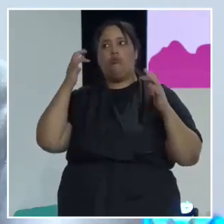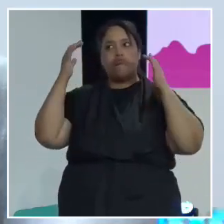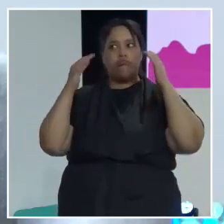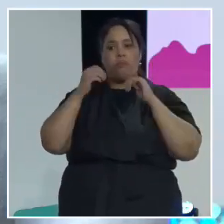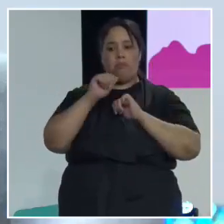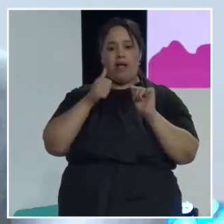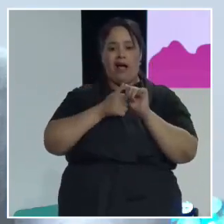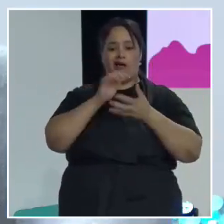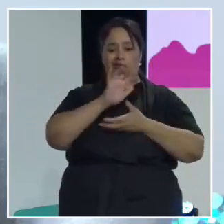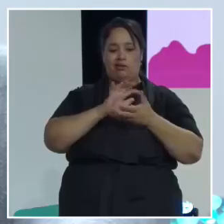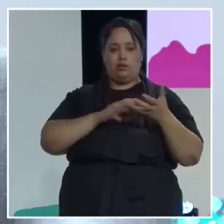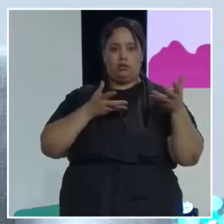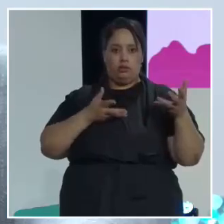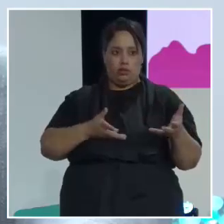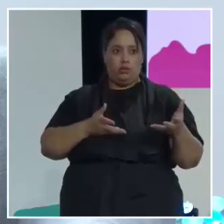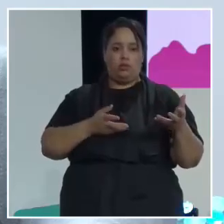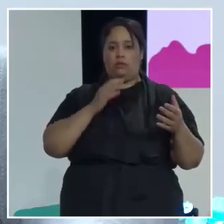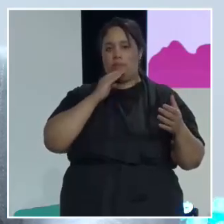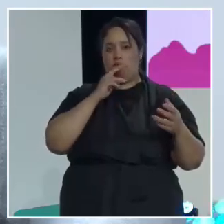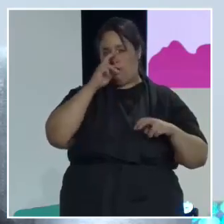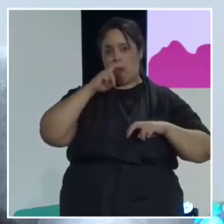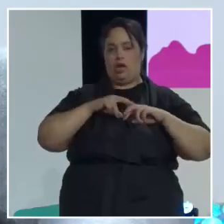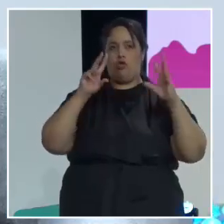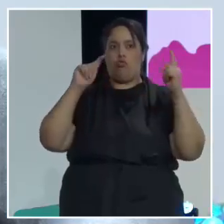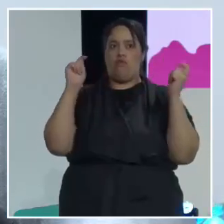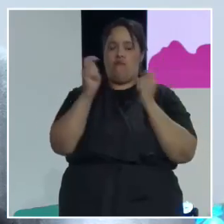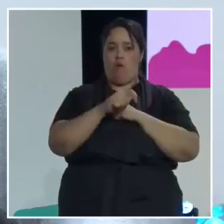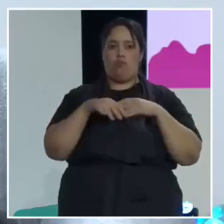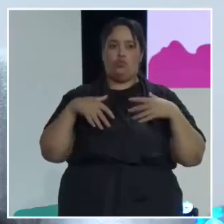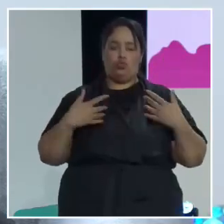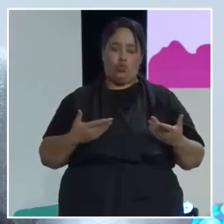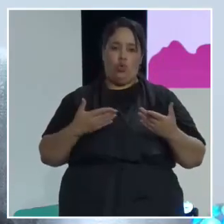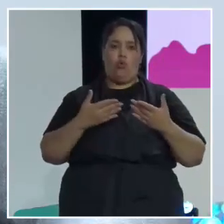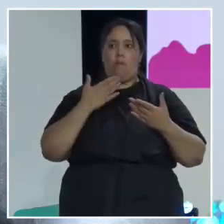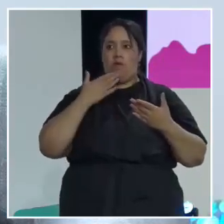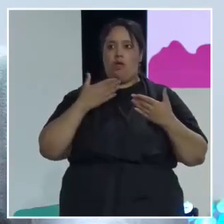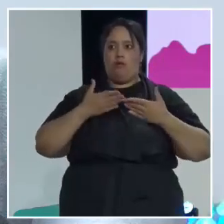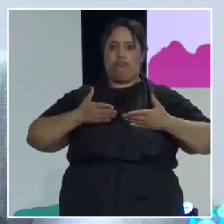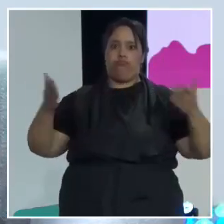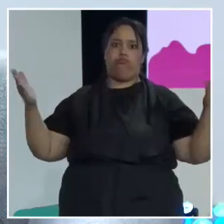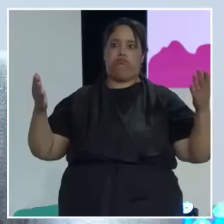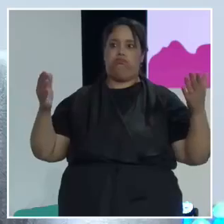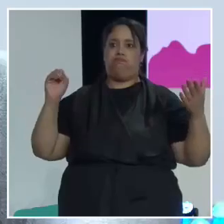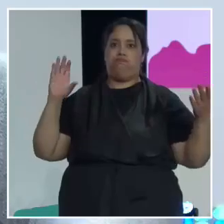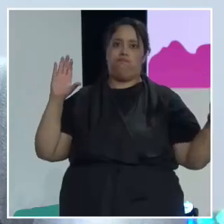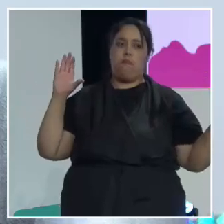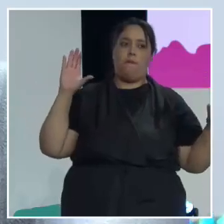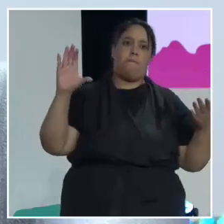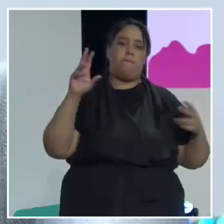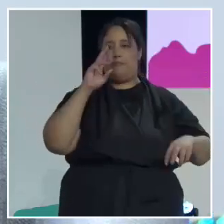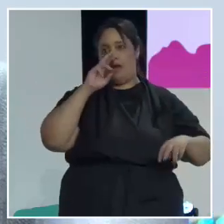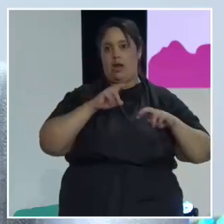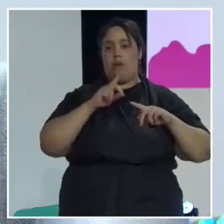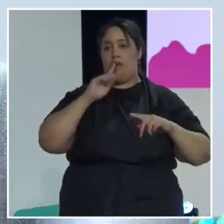narrative is simple and straightforward. So basically there's vast financing gap which cannot be solely filled by the billions of public